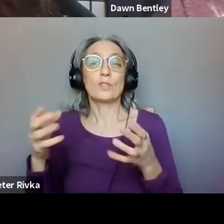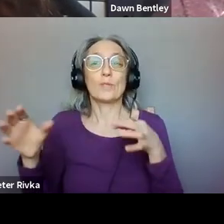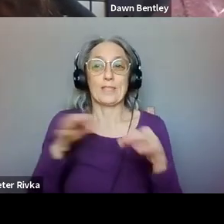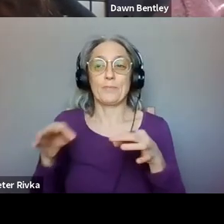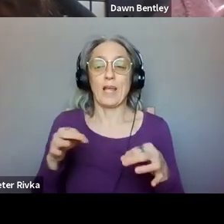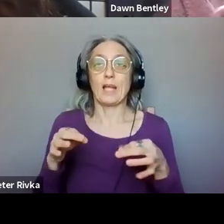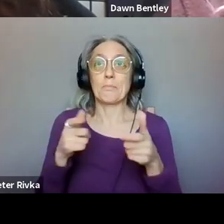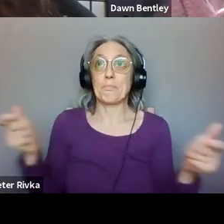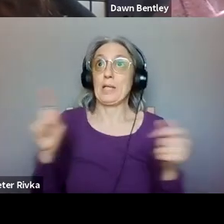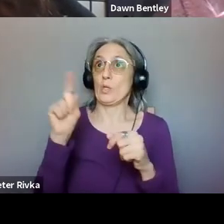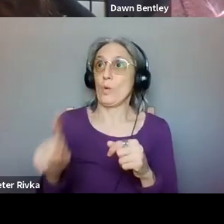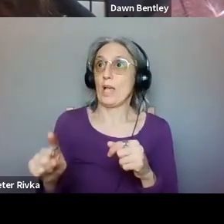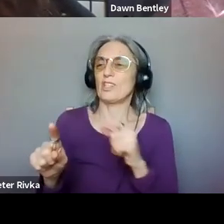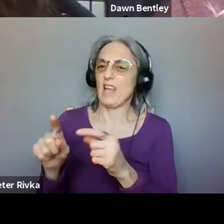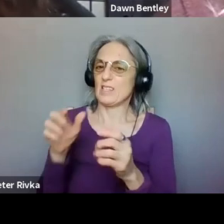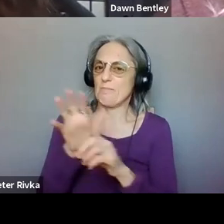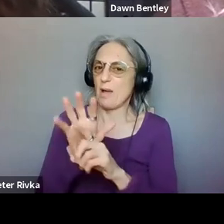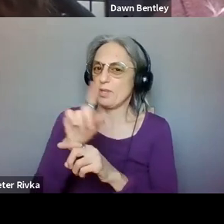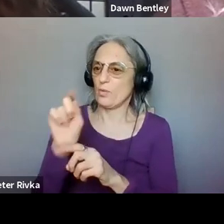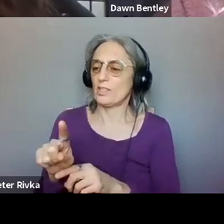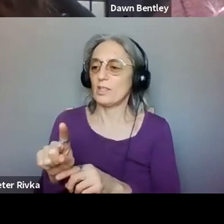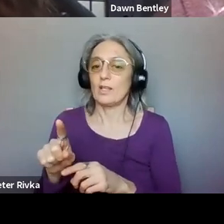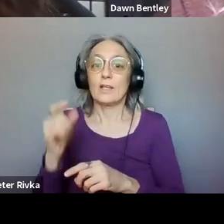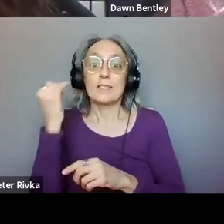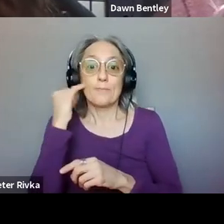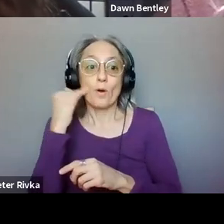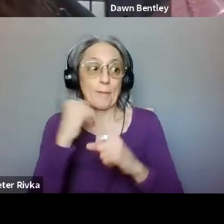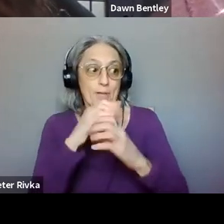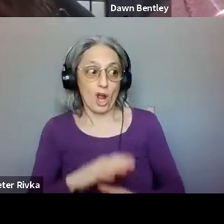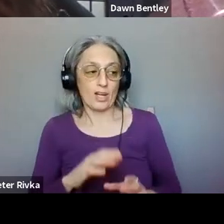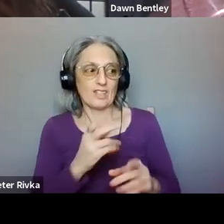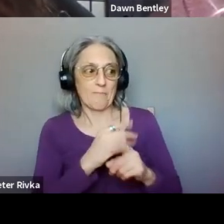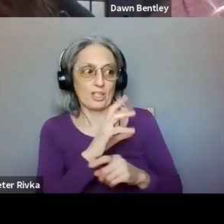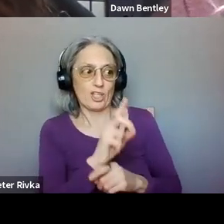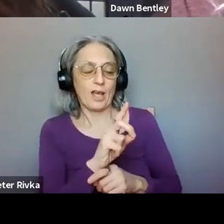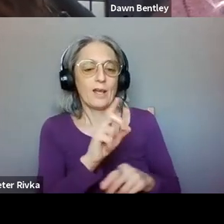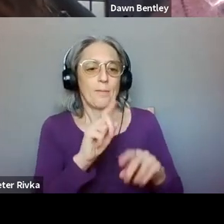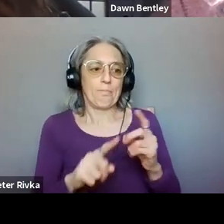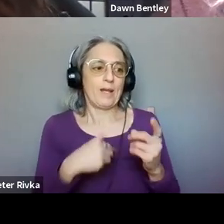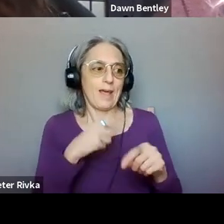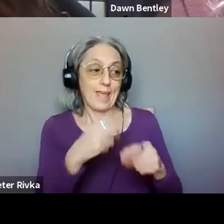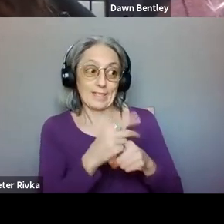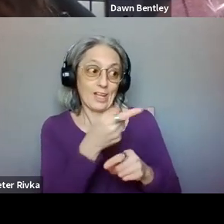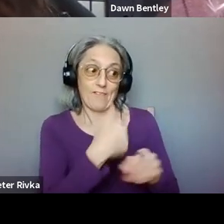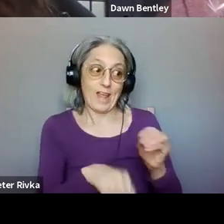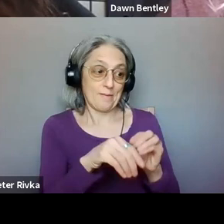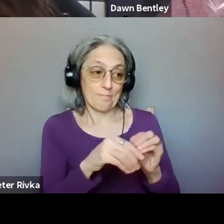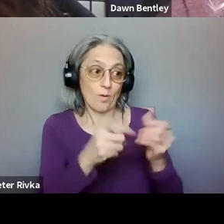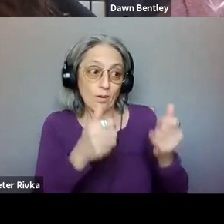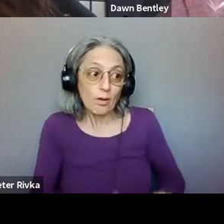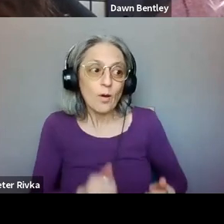is, what happens if I'm a guardian for my child and I'm no longer able to care for them, or when I'm gone?